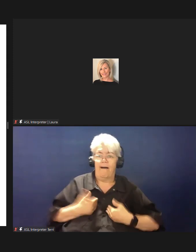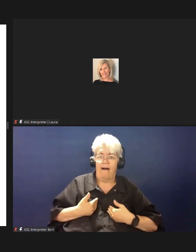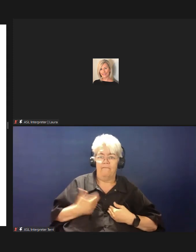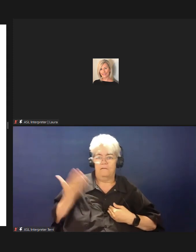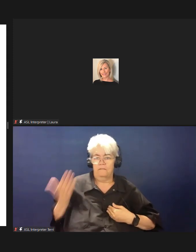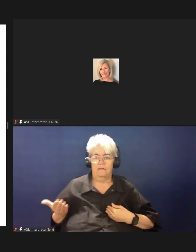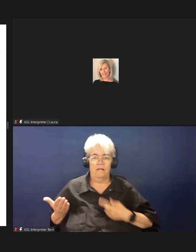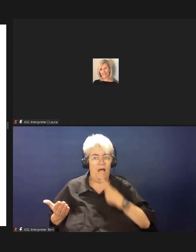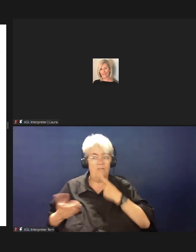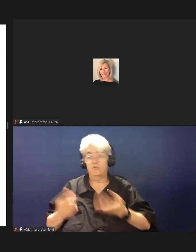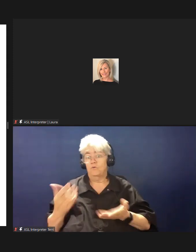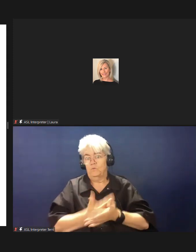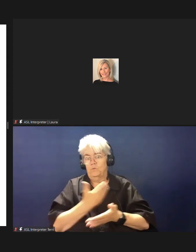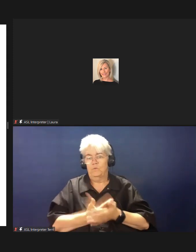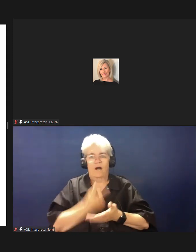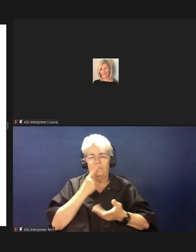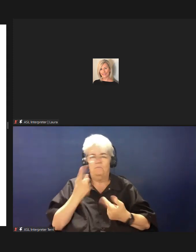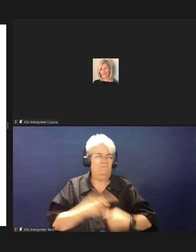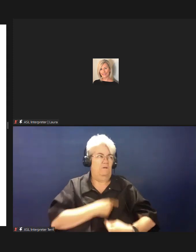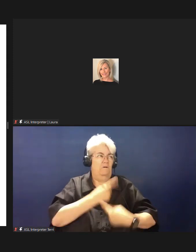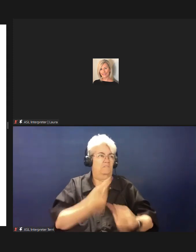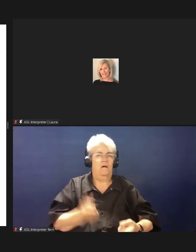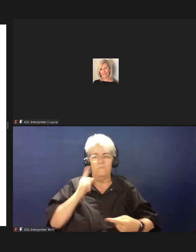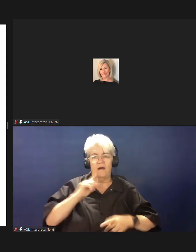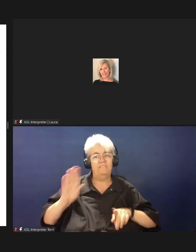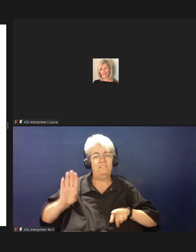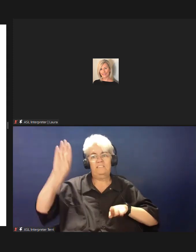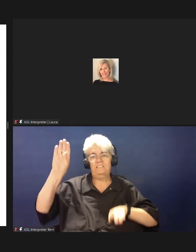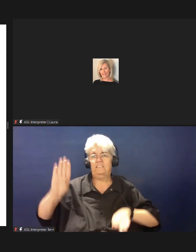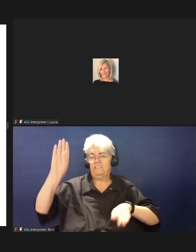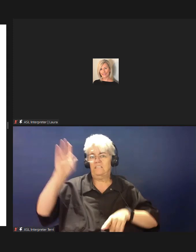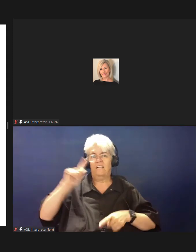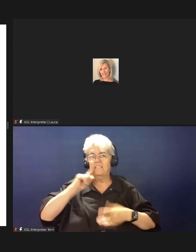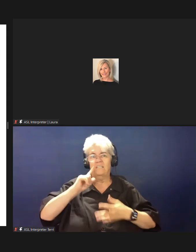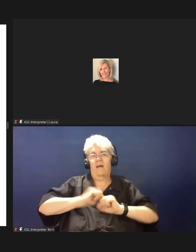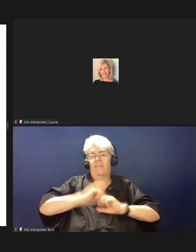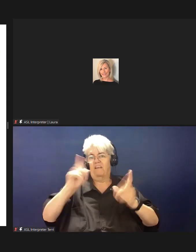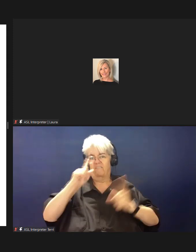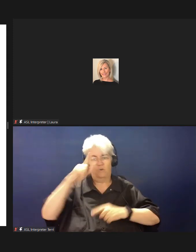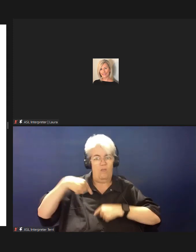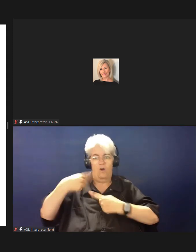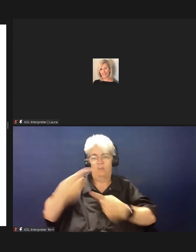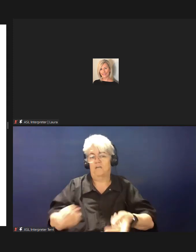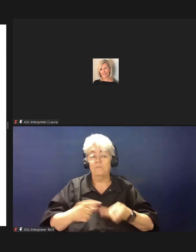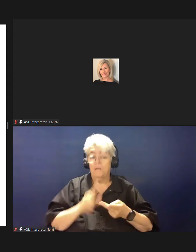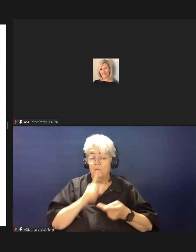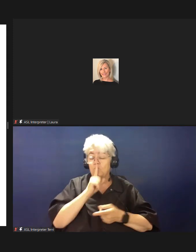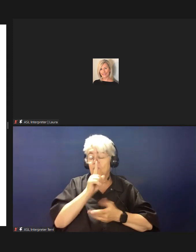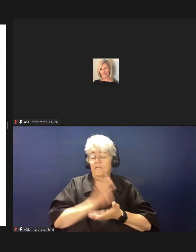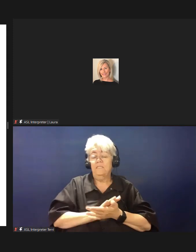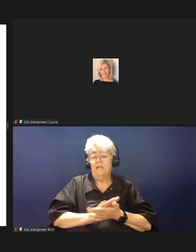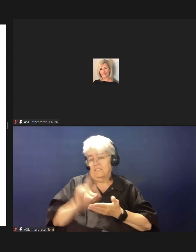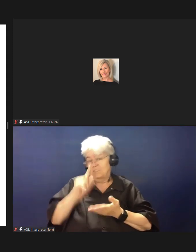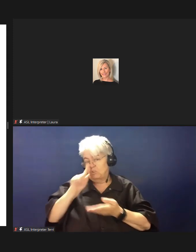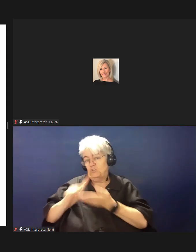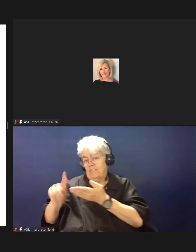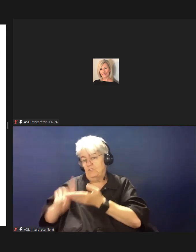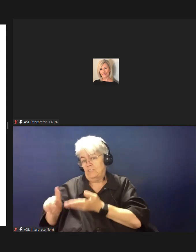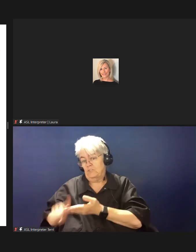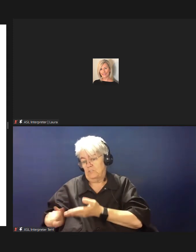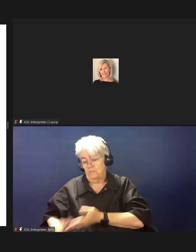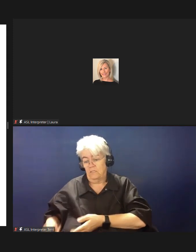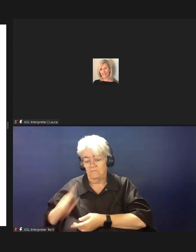you're just starting up again after you haven't done pure tone screening for a while. It's also a really nice checklist to use